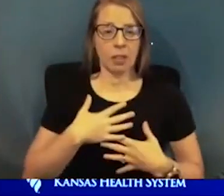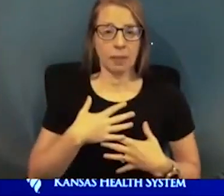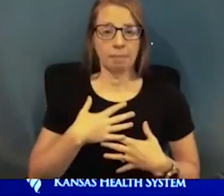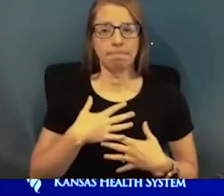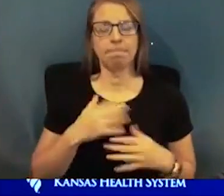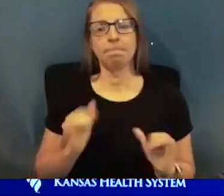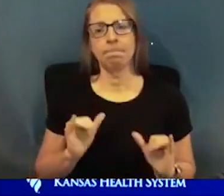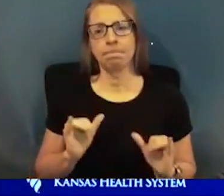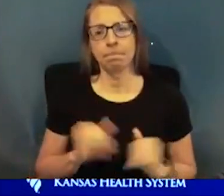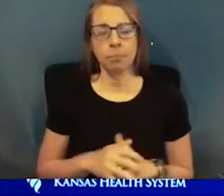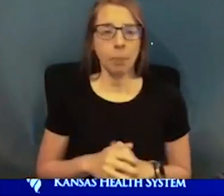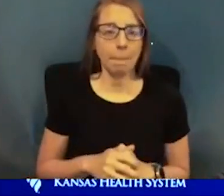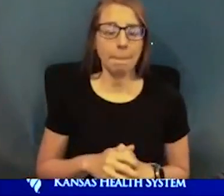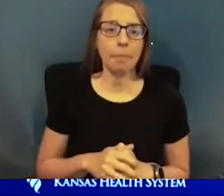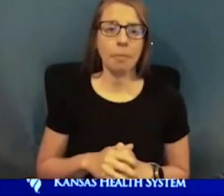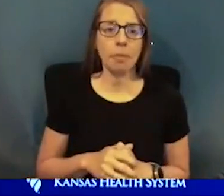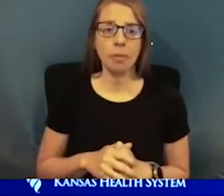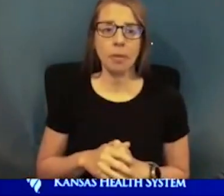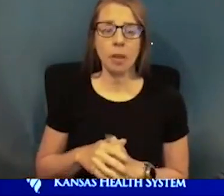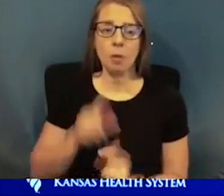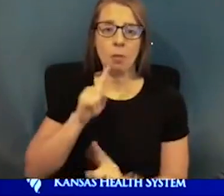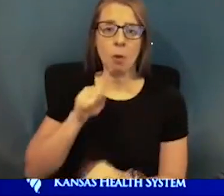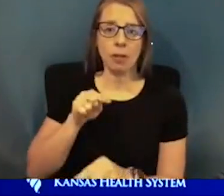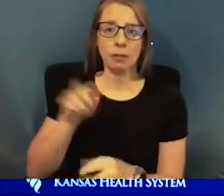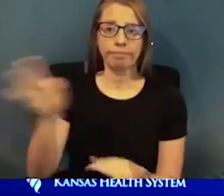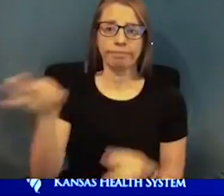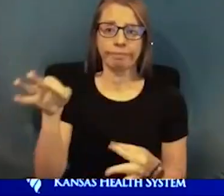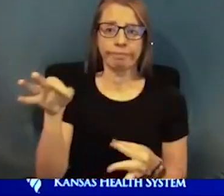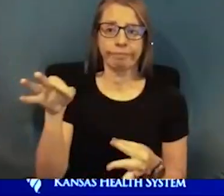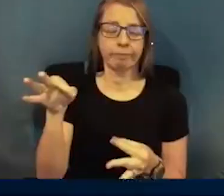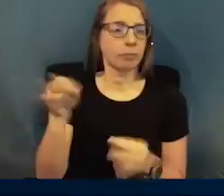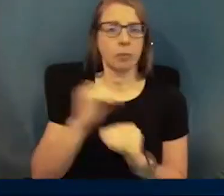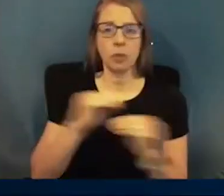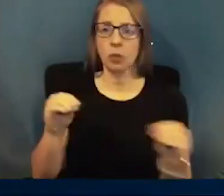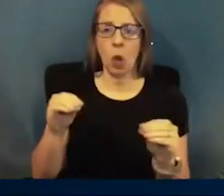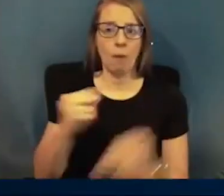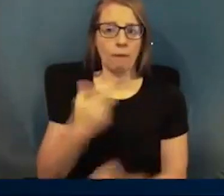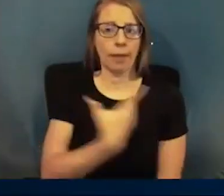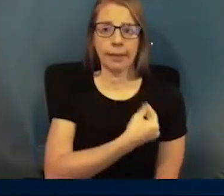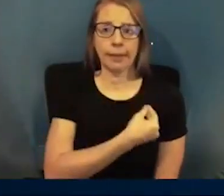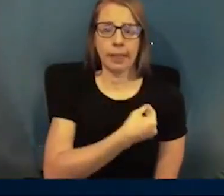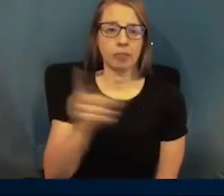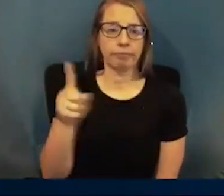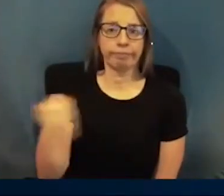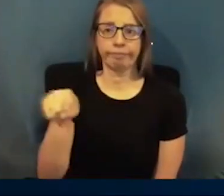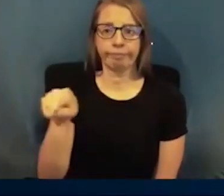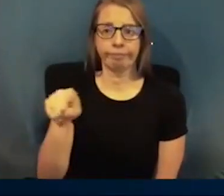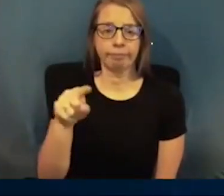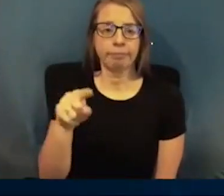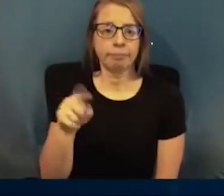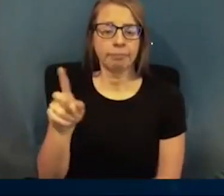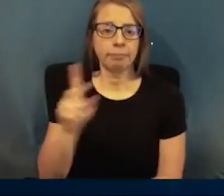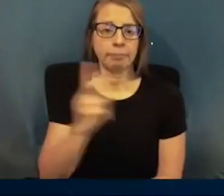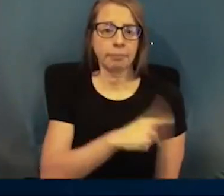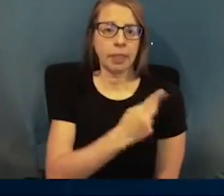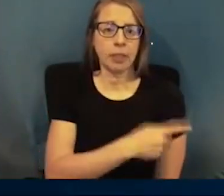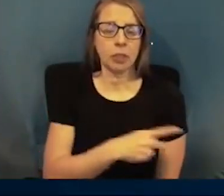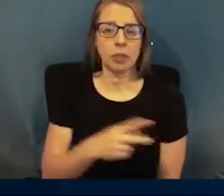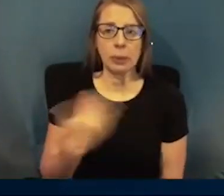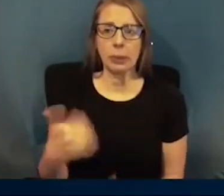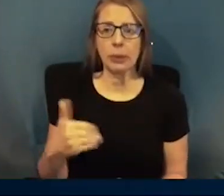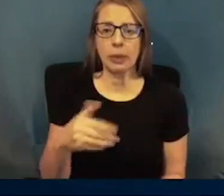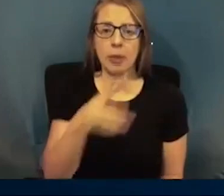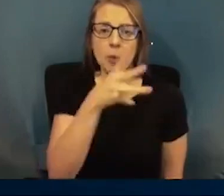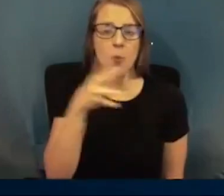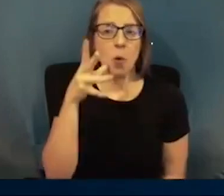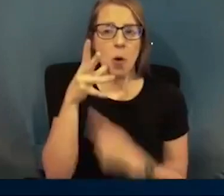the reports, none of those patients are vaccinated. So. Wow. So that rural number is concerning. Here Yep. locally, then what does that tell you? That we're staying steady?